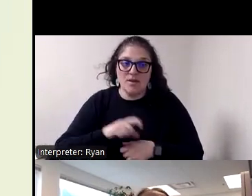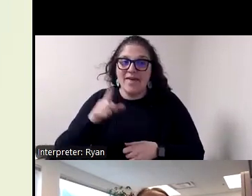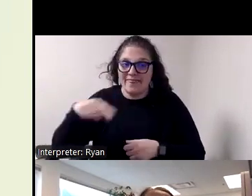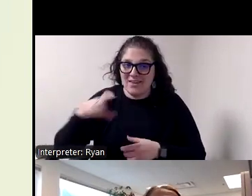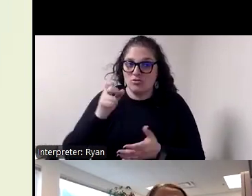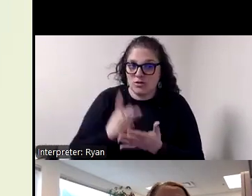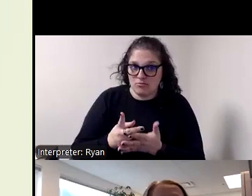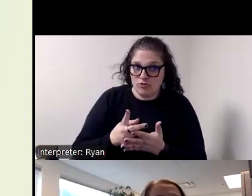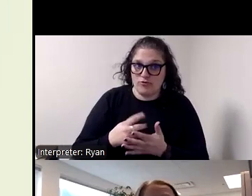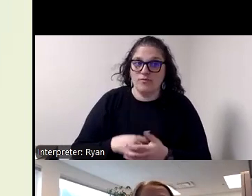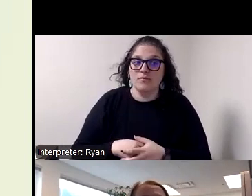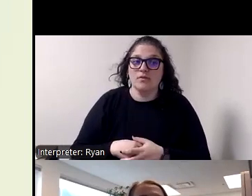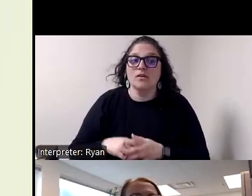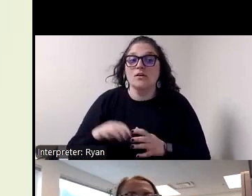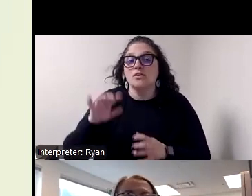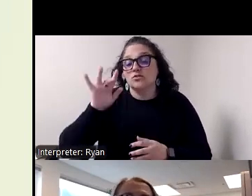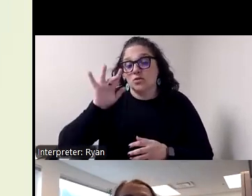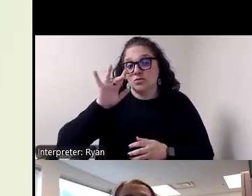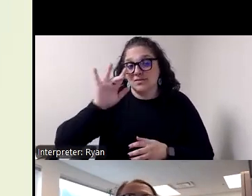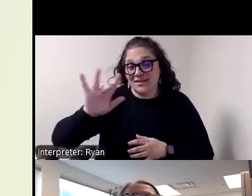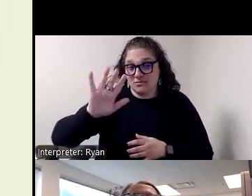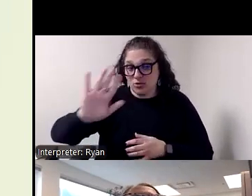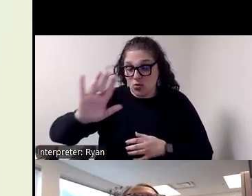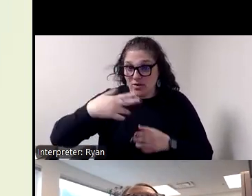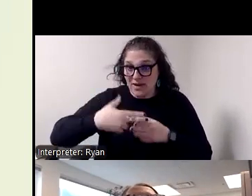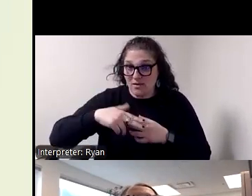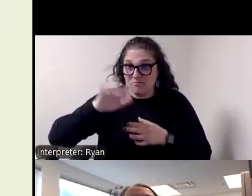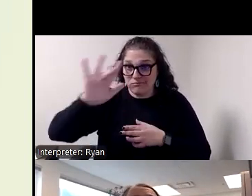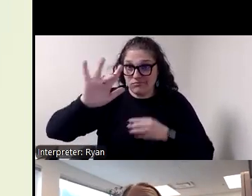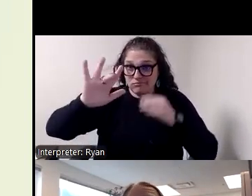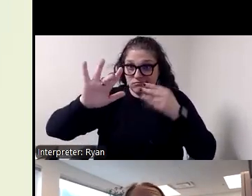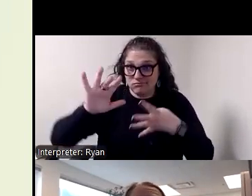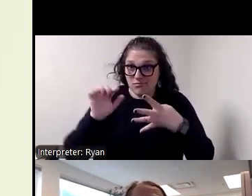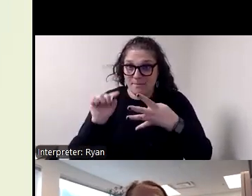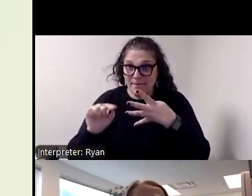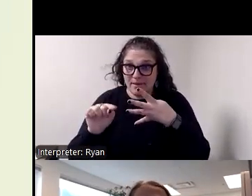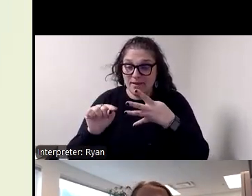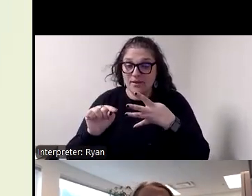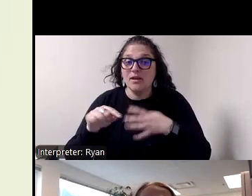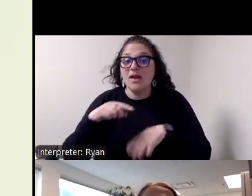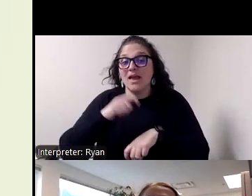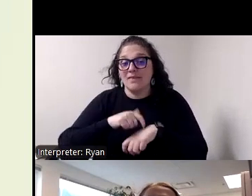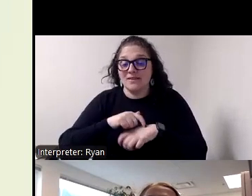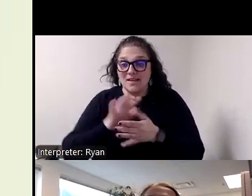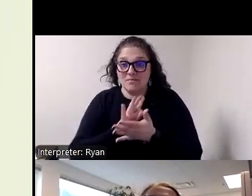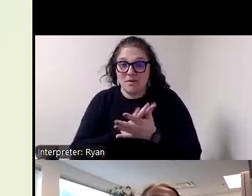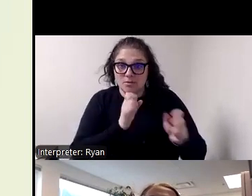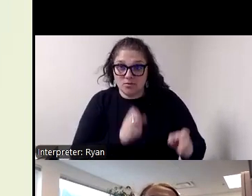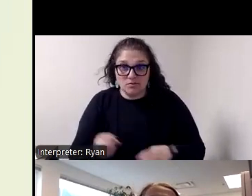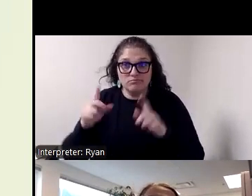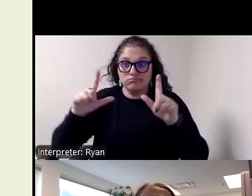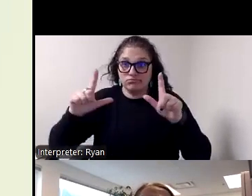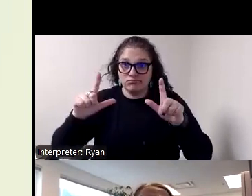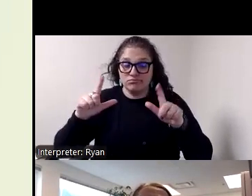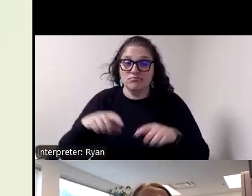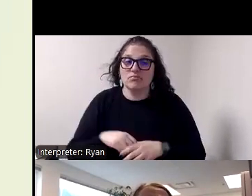So you'll want to select your name from the drop-down menu, and the timesheets will automatically reappear. So from